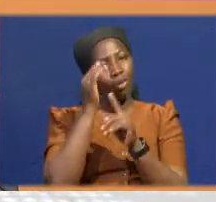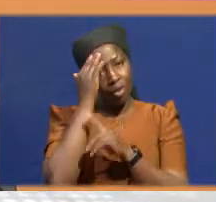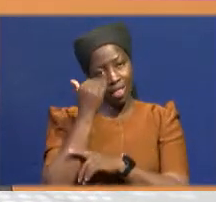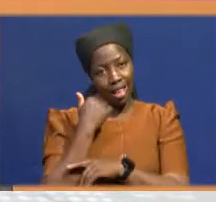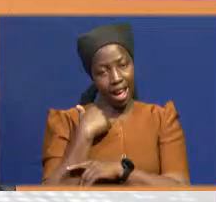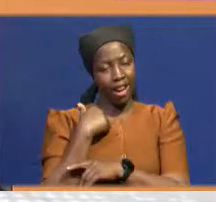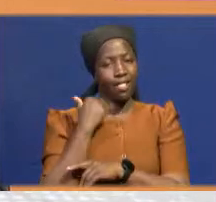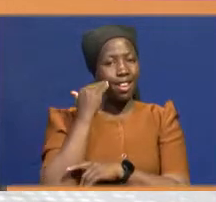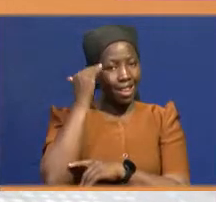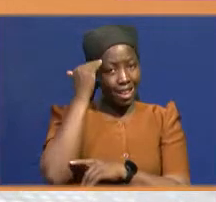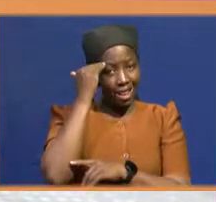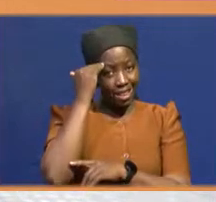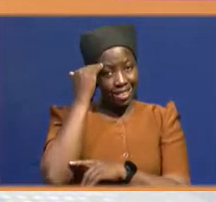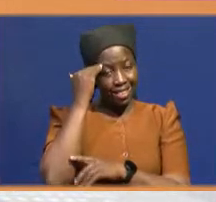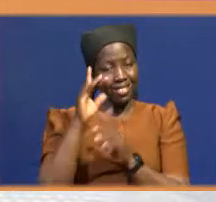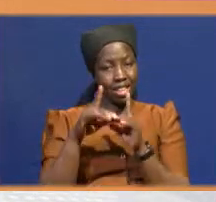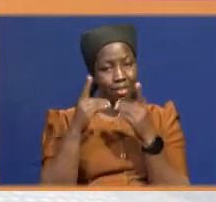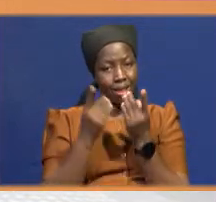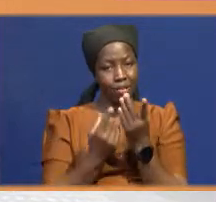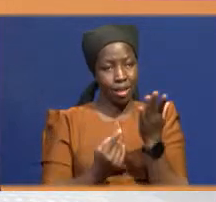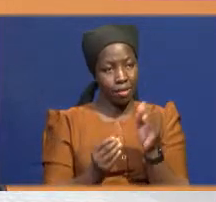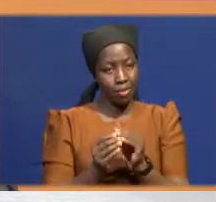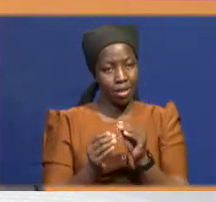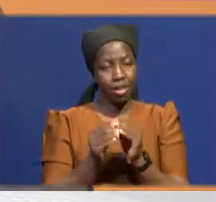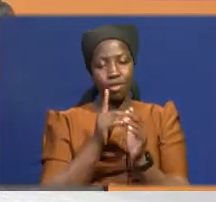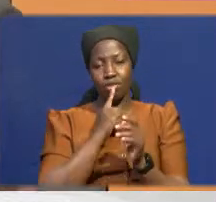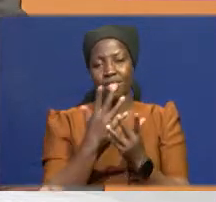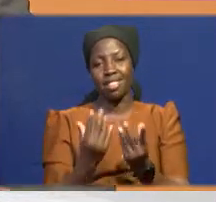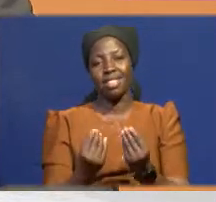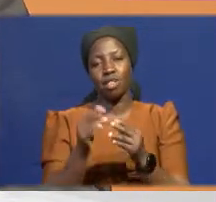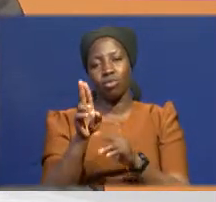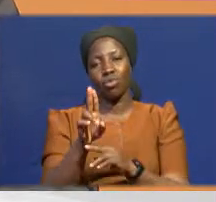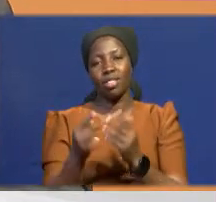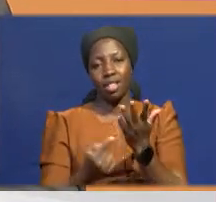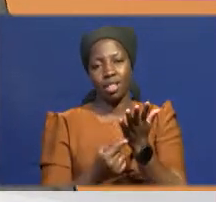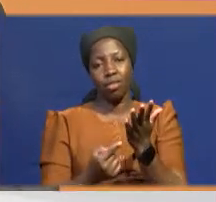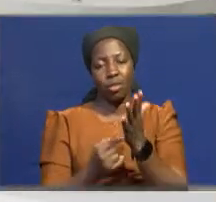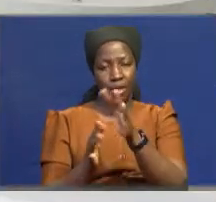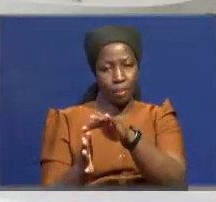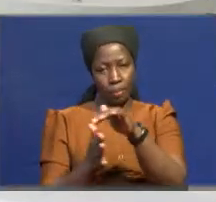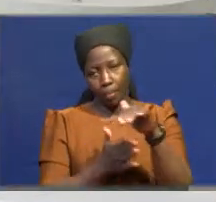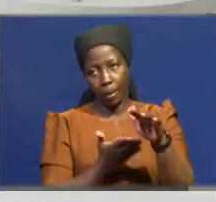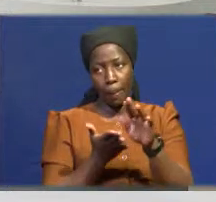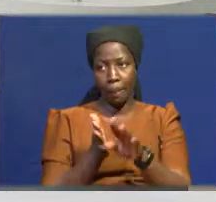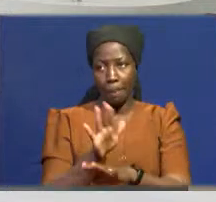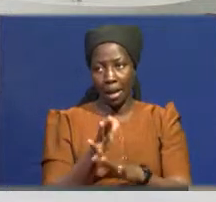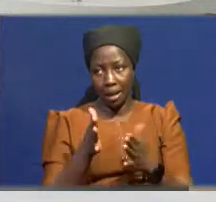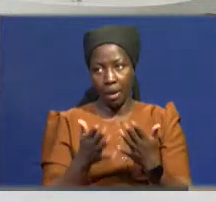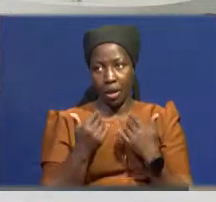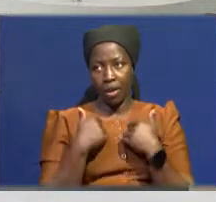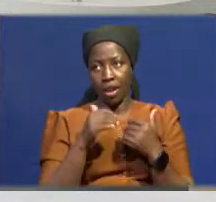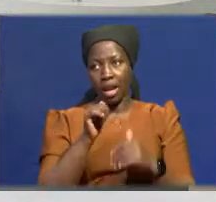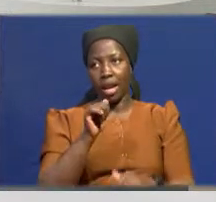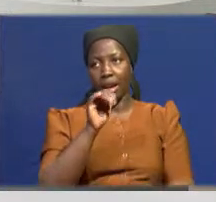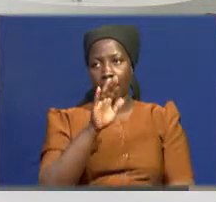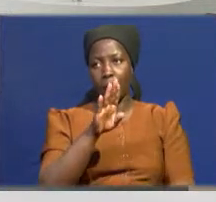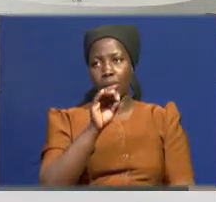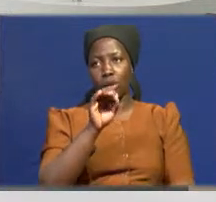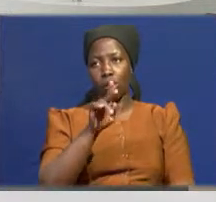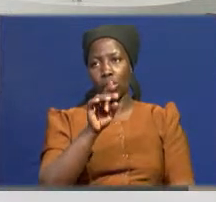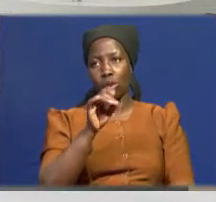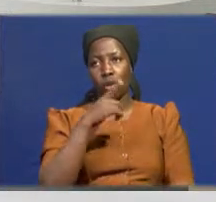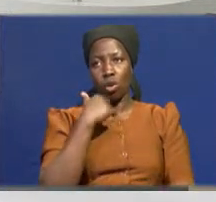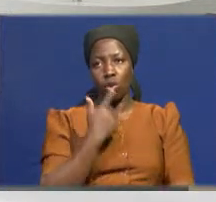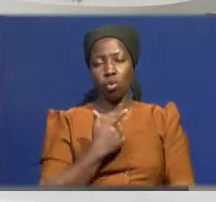us to use technology and catch up with them. Now, back to studio, and just to reintroduce my guest, Kariba Moko, who is the Chief Marshal of